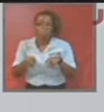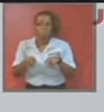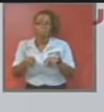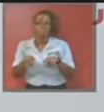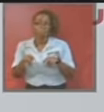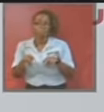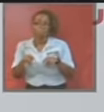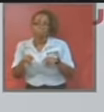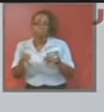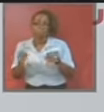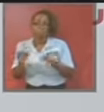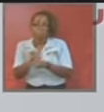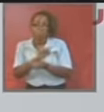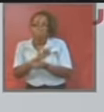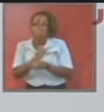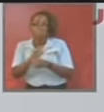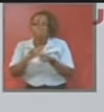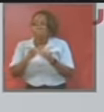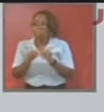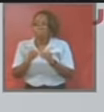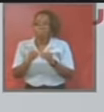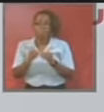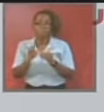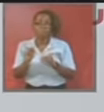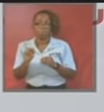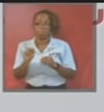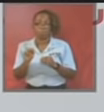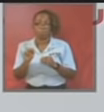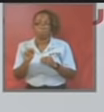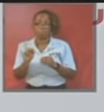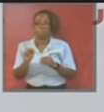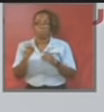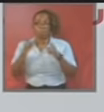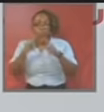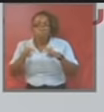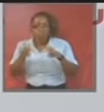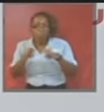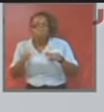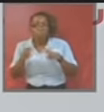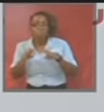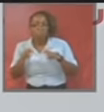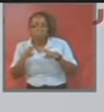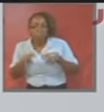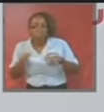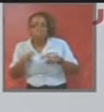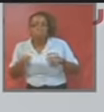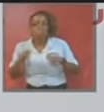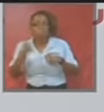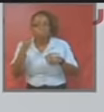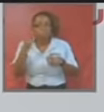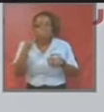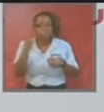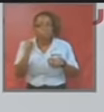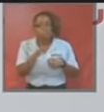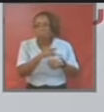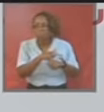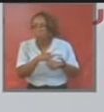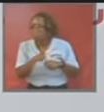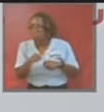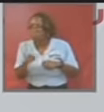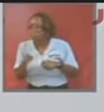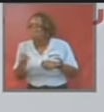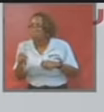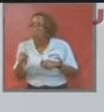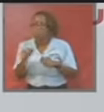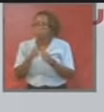in epidemiological picture, usually linked back to singular events or to events over a period of time. We don't necessarily look at the raw numbers, and